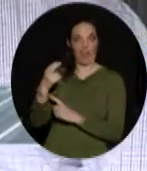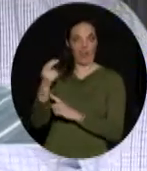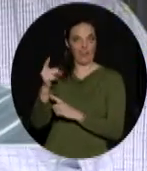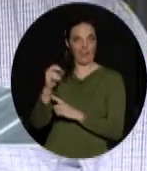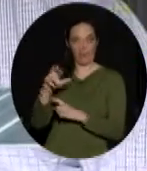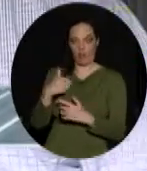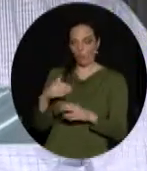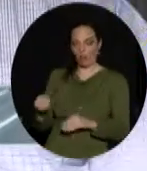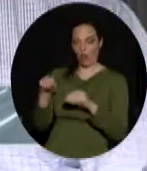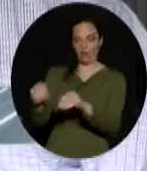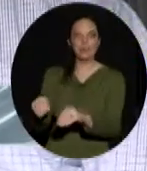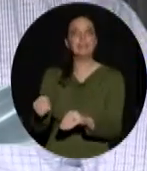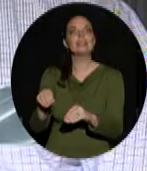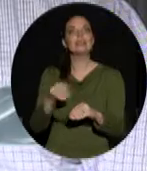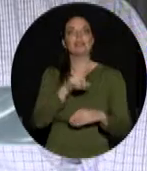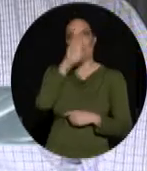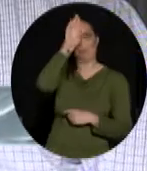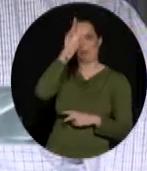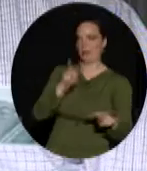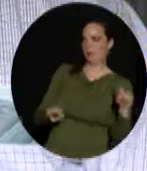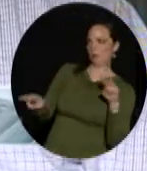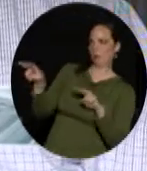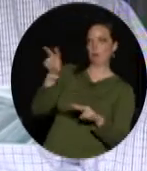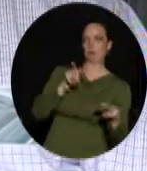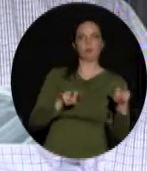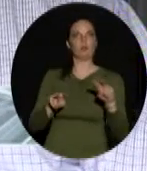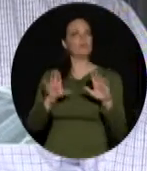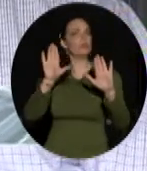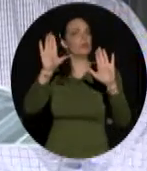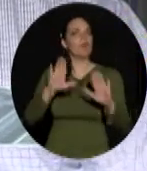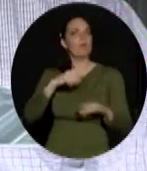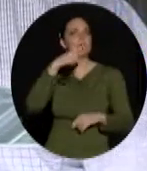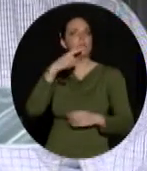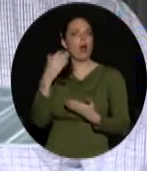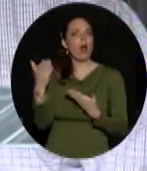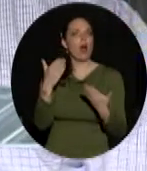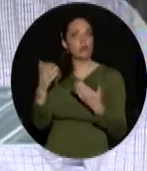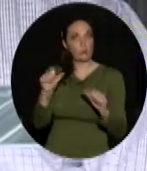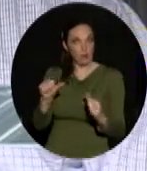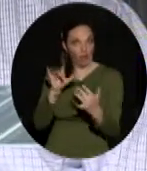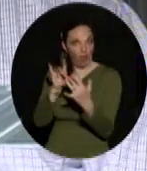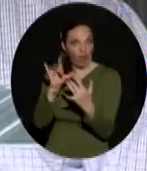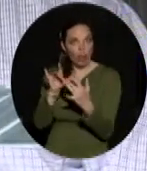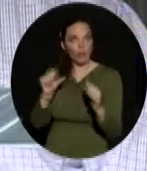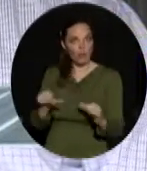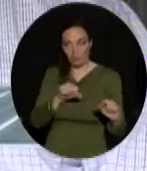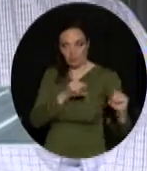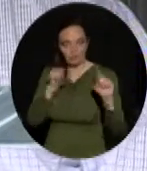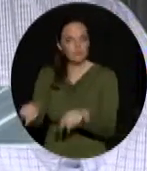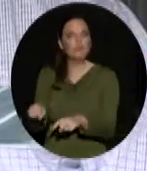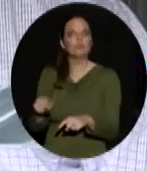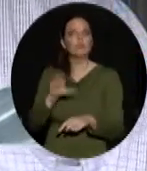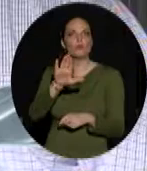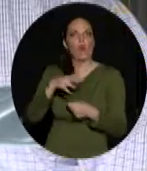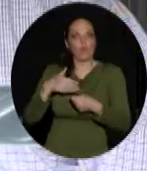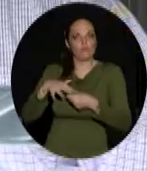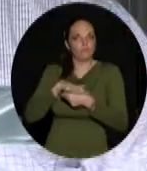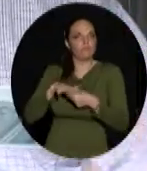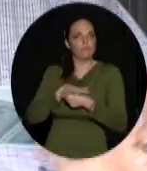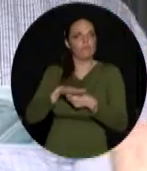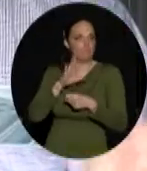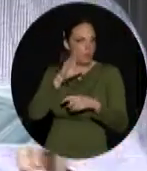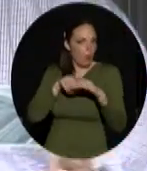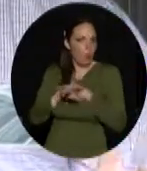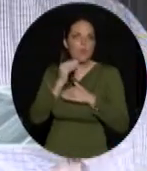spot? I know that those folks are great public servants, and it's certainly someone that you want to reach out to, the fire department in your neighborhood, and I'm sure they'd be happy to come into your home and